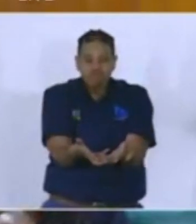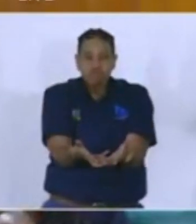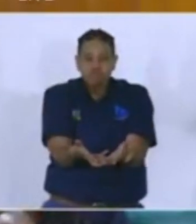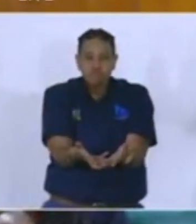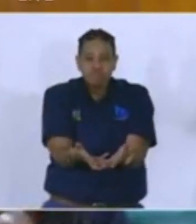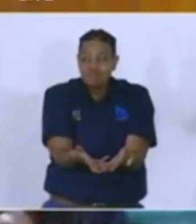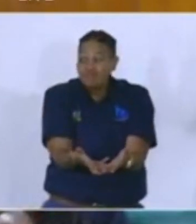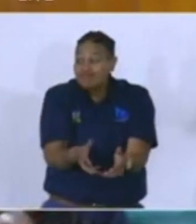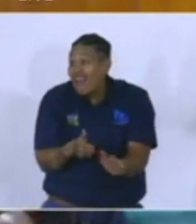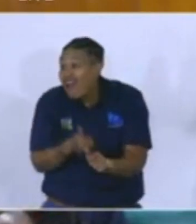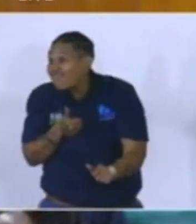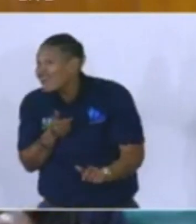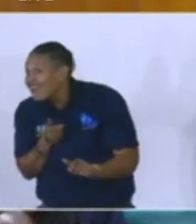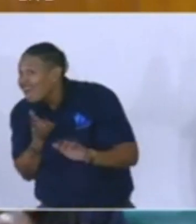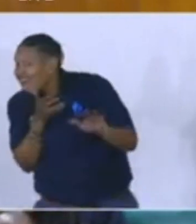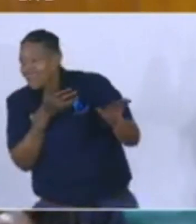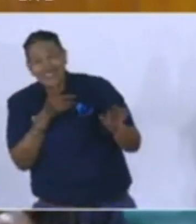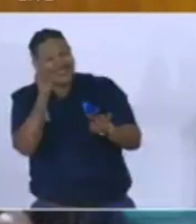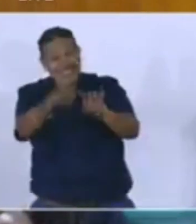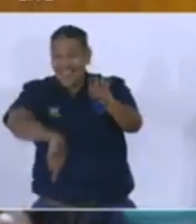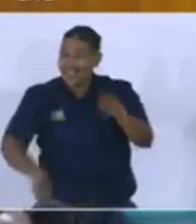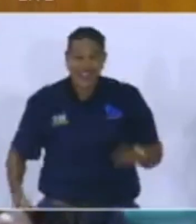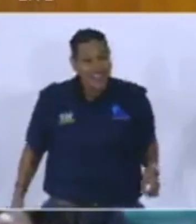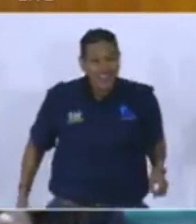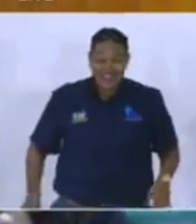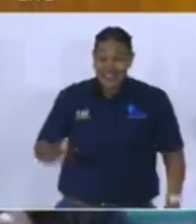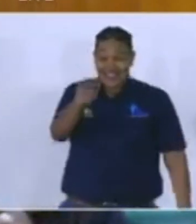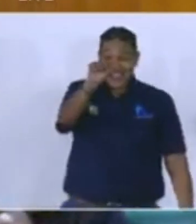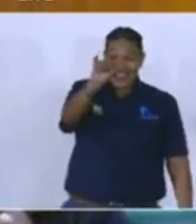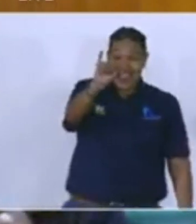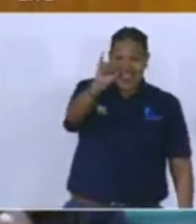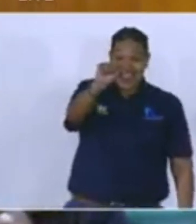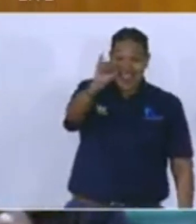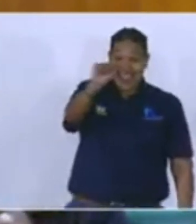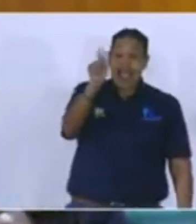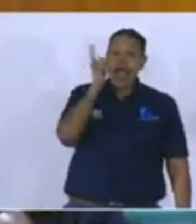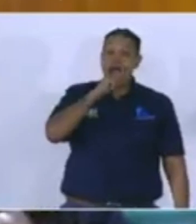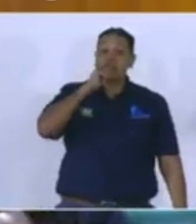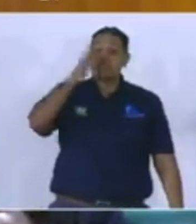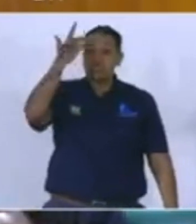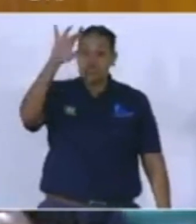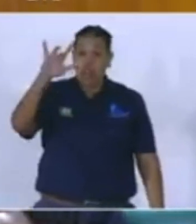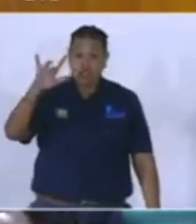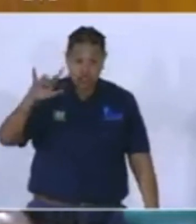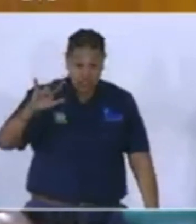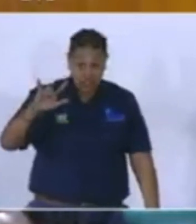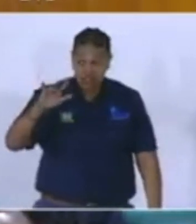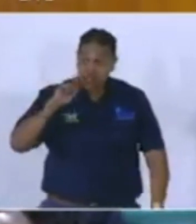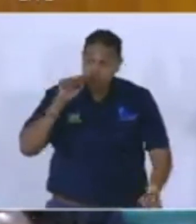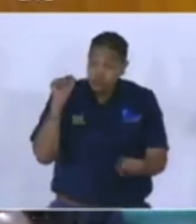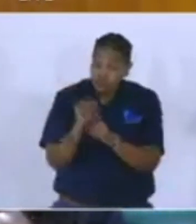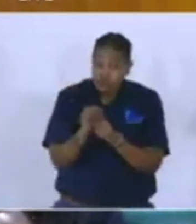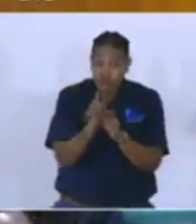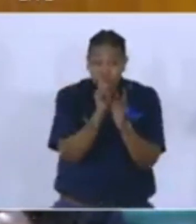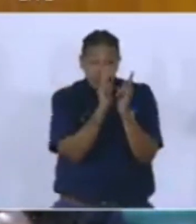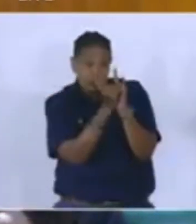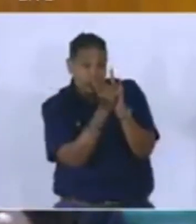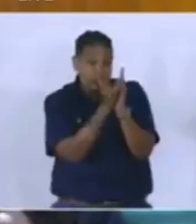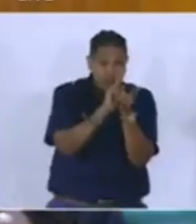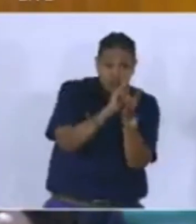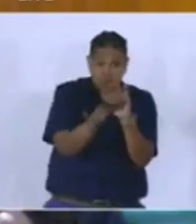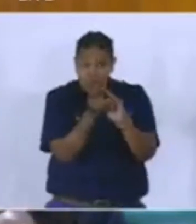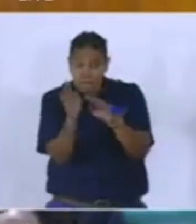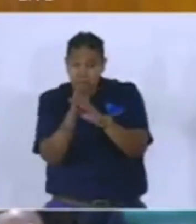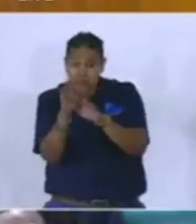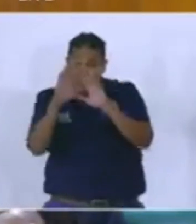Can't escape it. AI, that is artificial intelligence, is reshaping